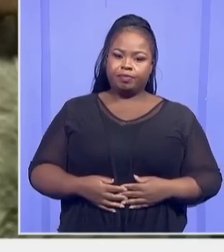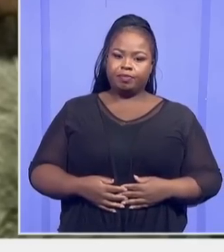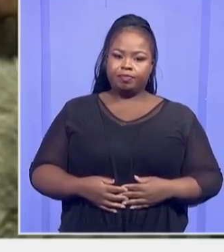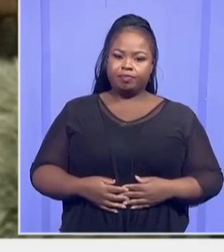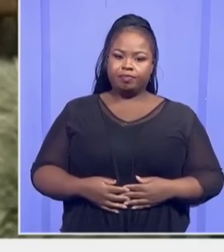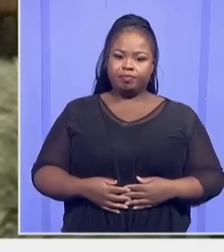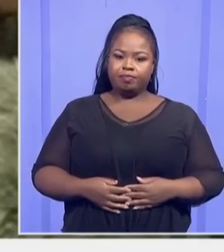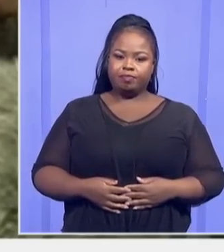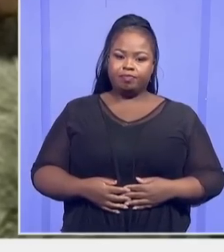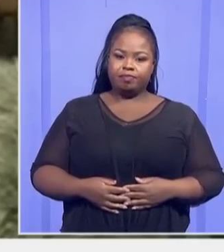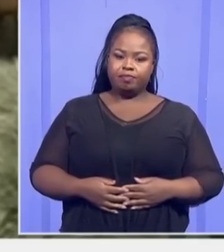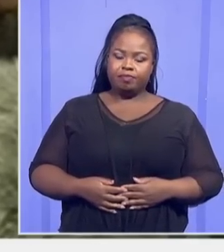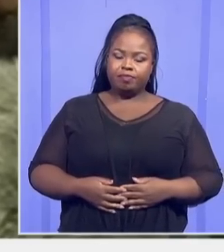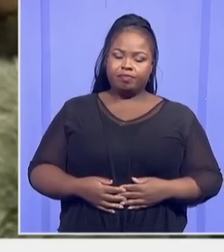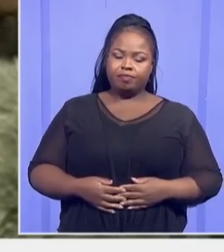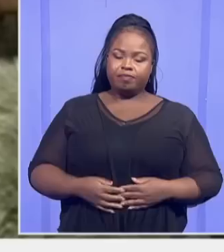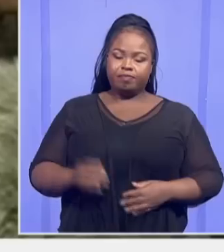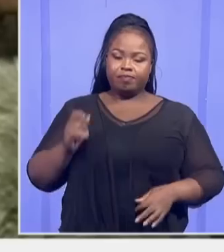view